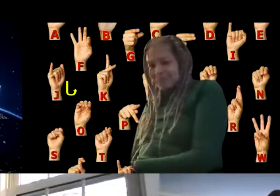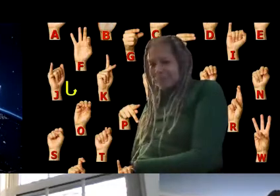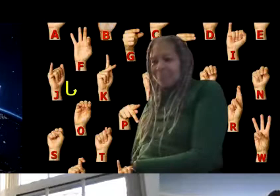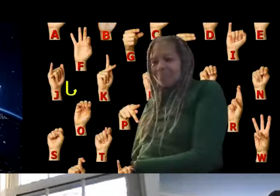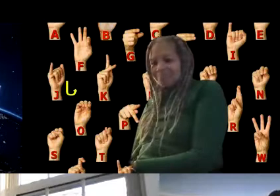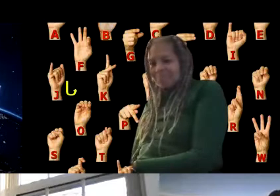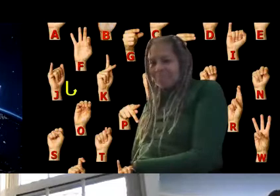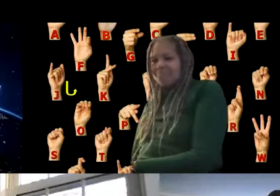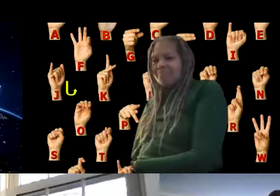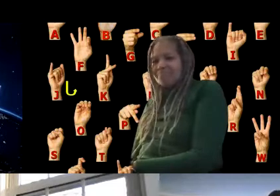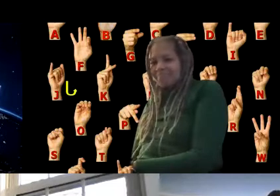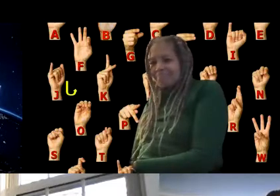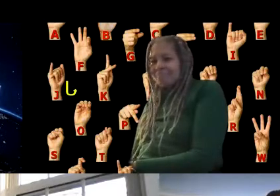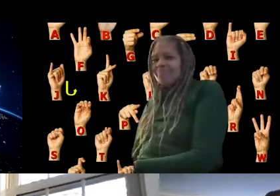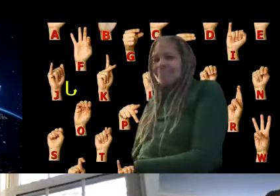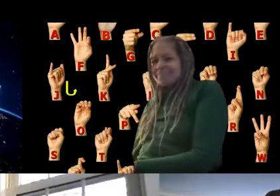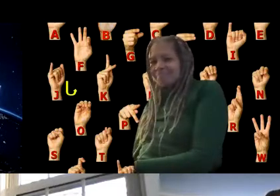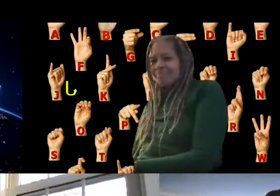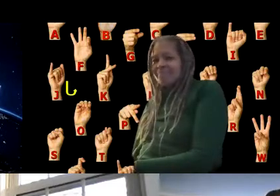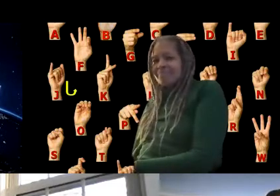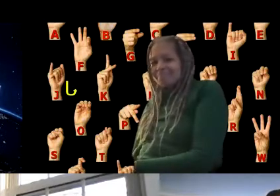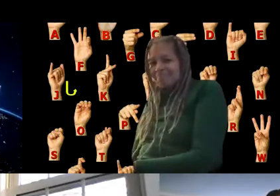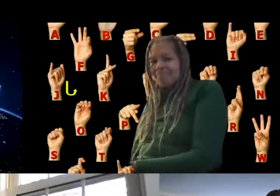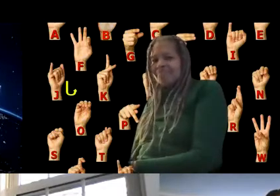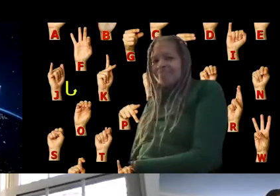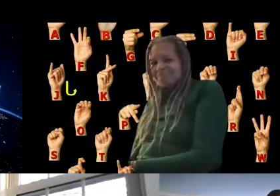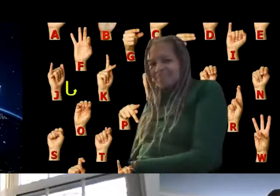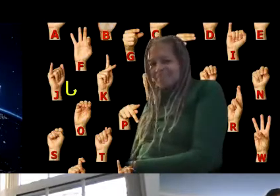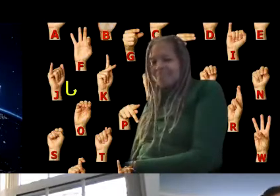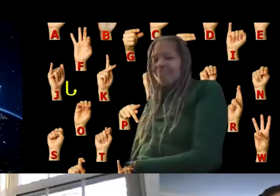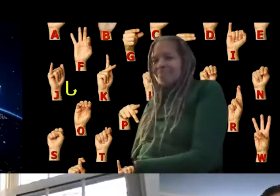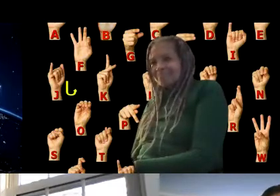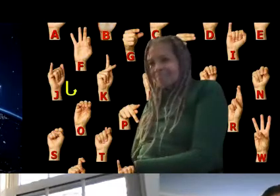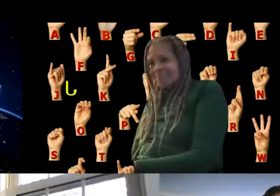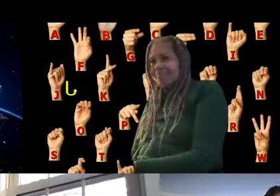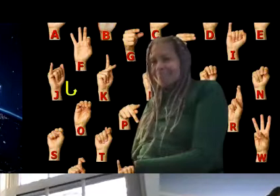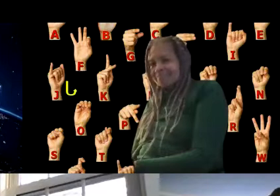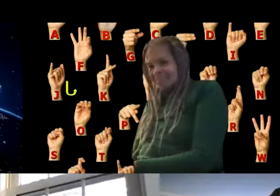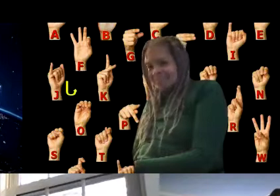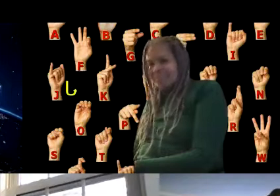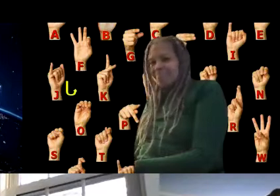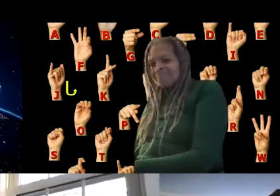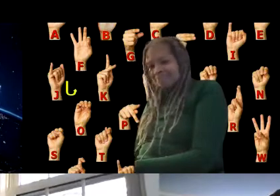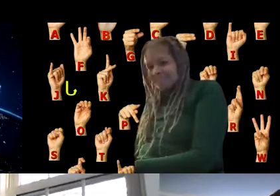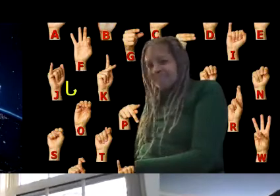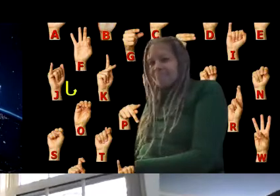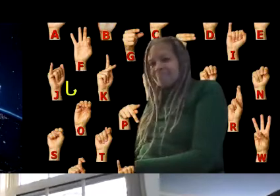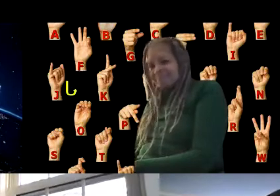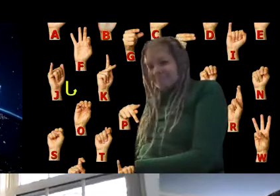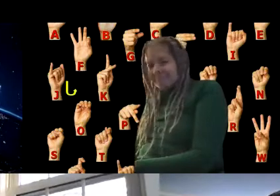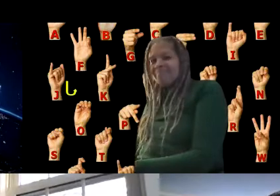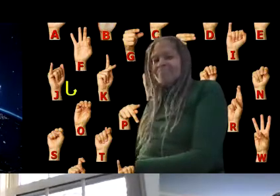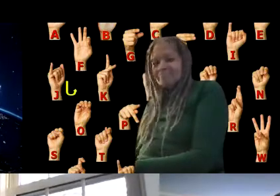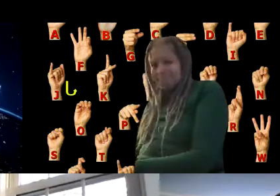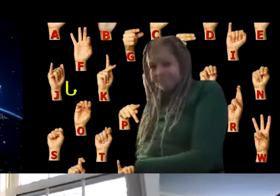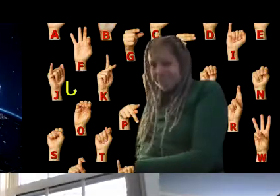trust and respect. I raise them the best way I can so that I feel respect for them. I can